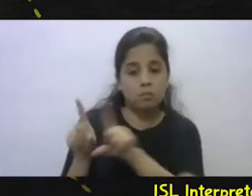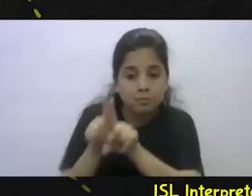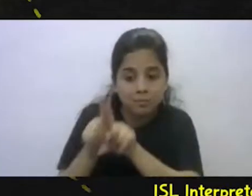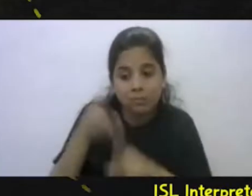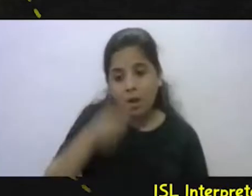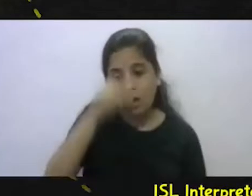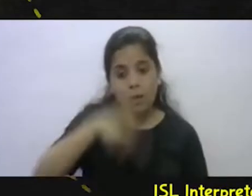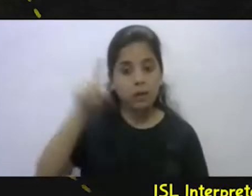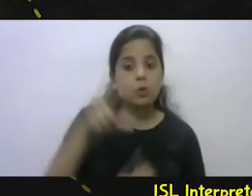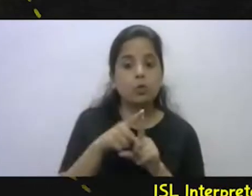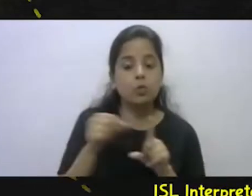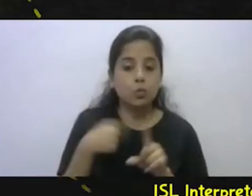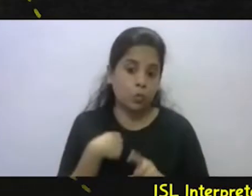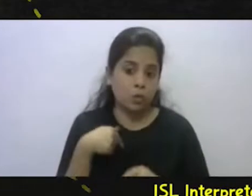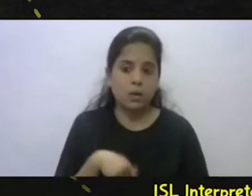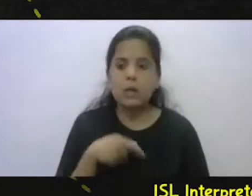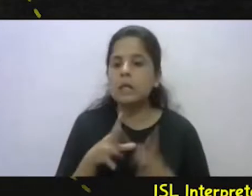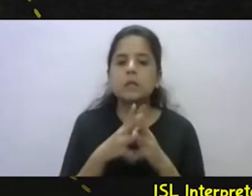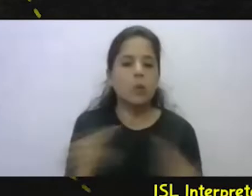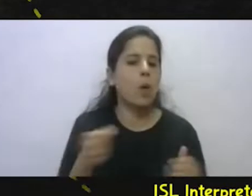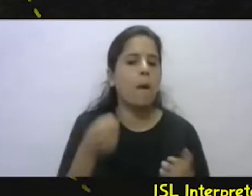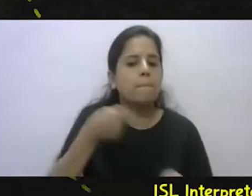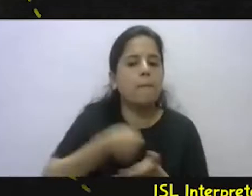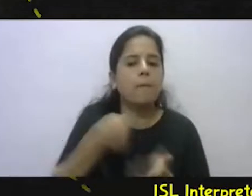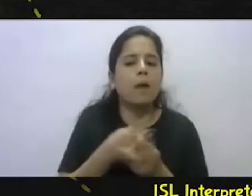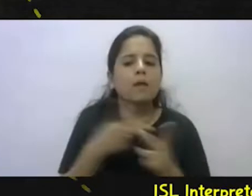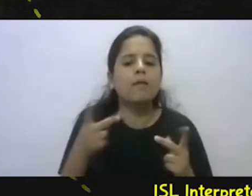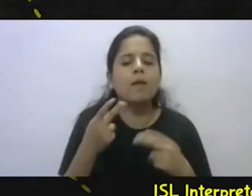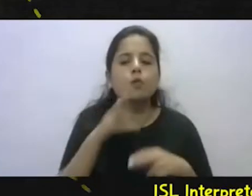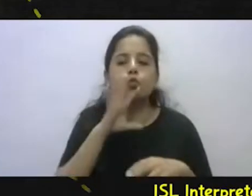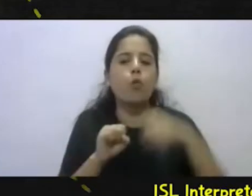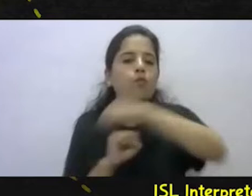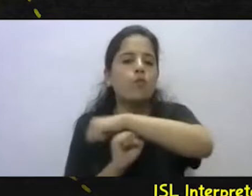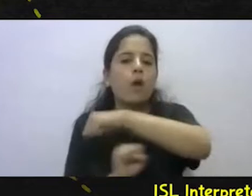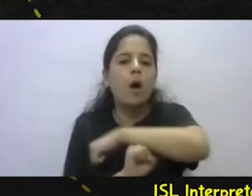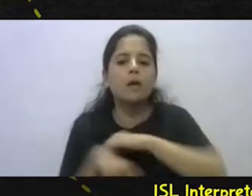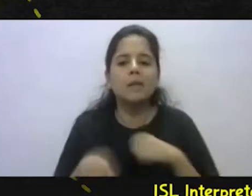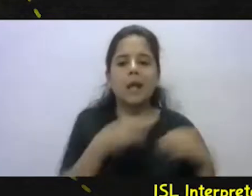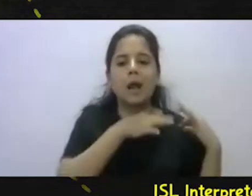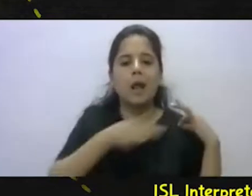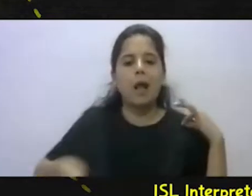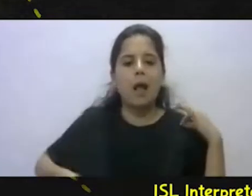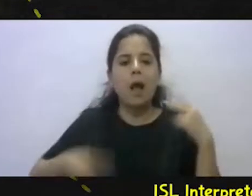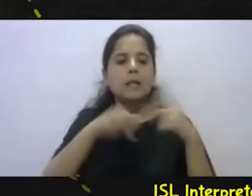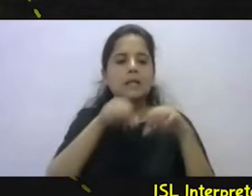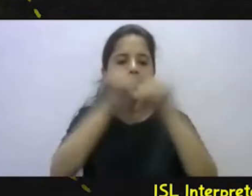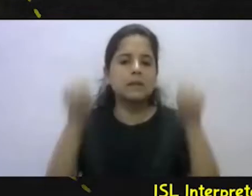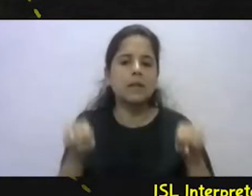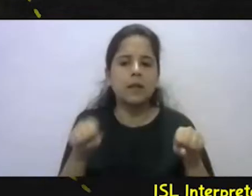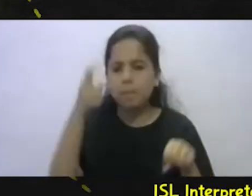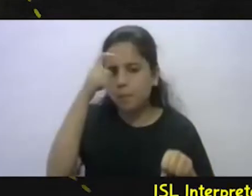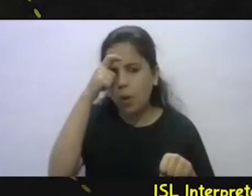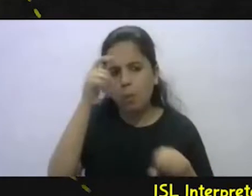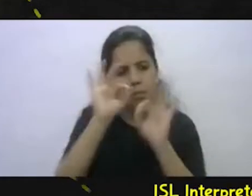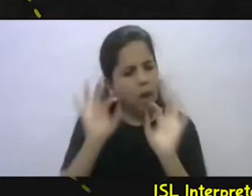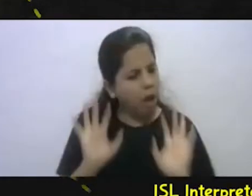India, where we haven't resolved the base foundation issue of caste system, is already a problem, which kind of, for